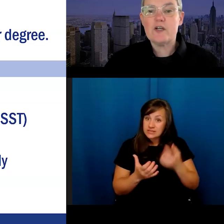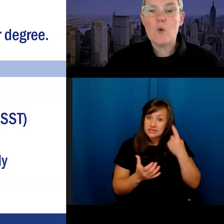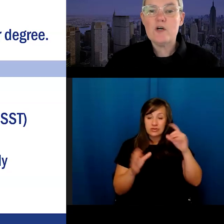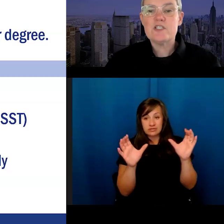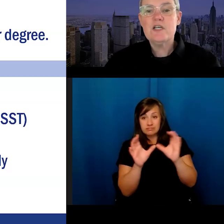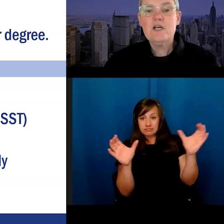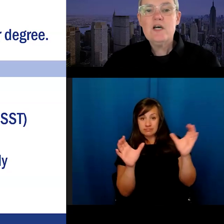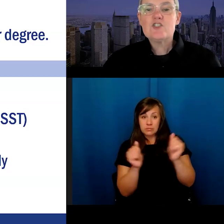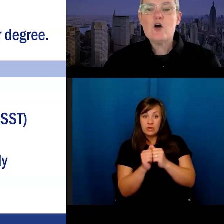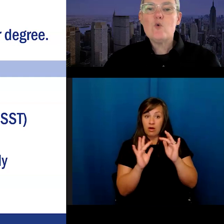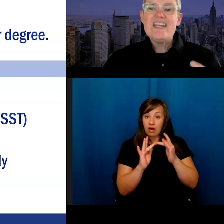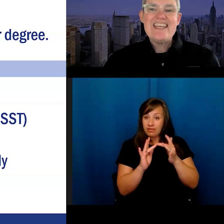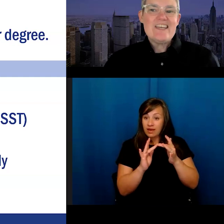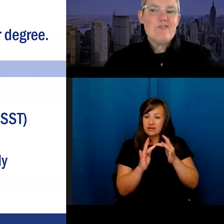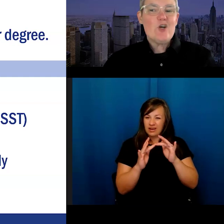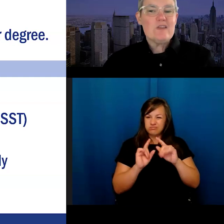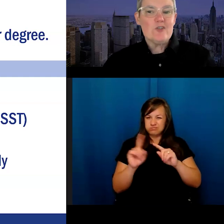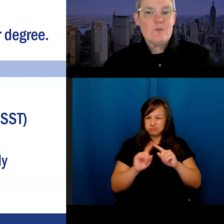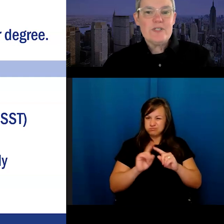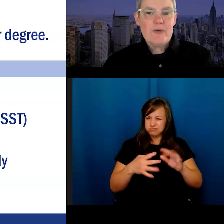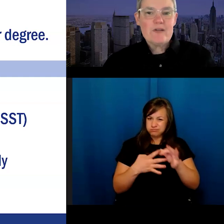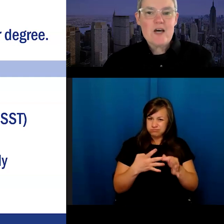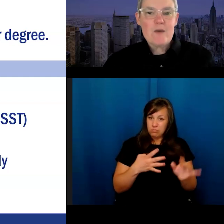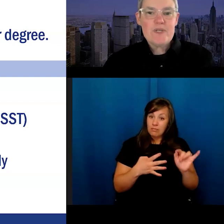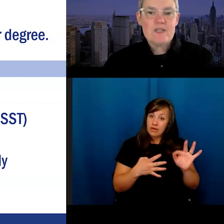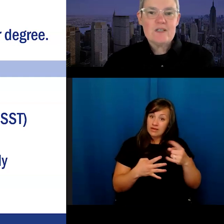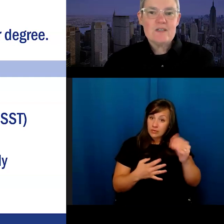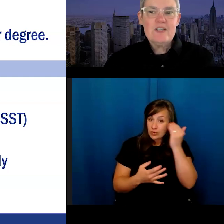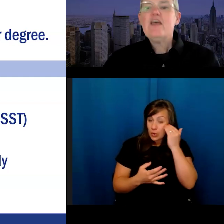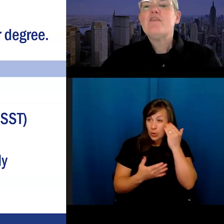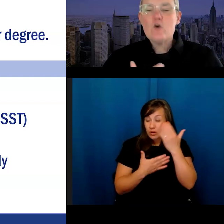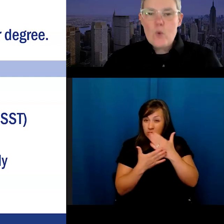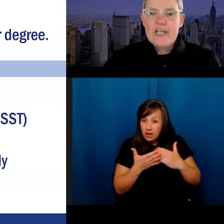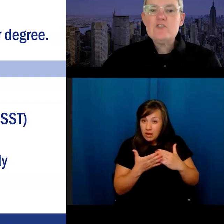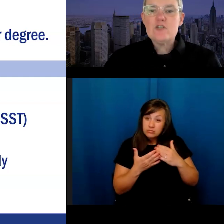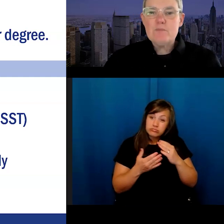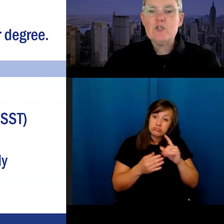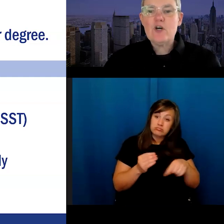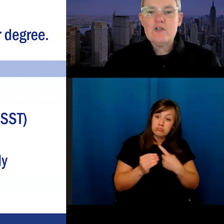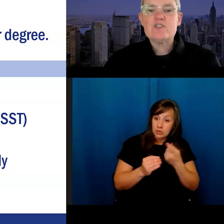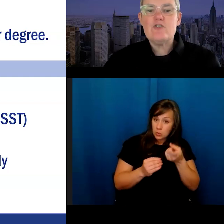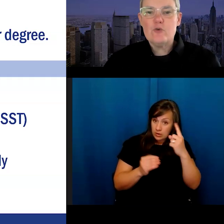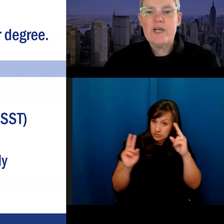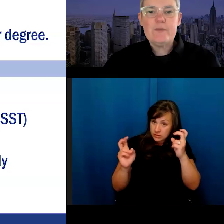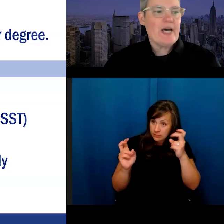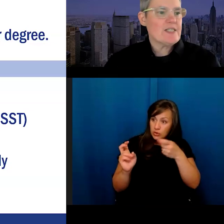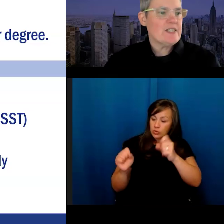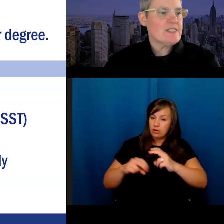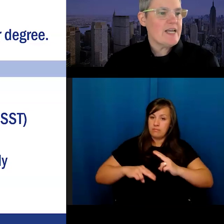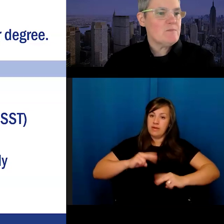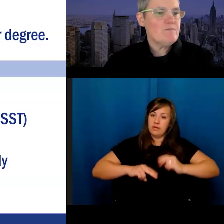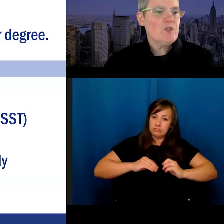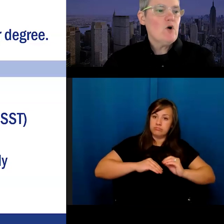on an online course. So if you know a little bit about a topic, there are ways you can build on it so you're ready to